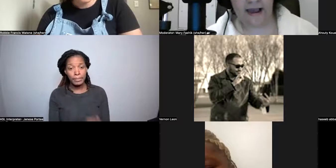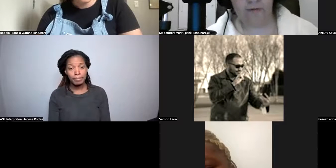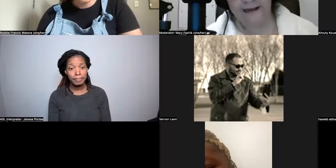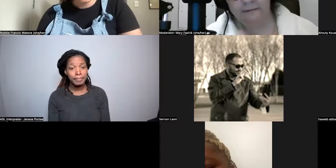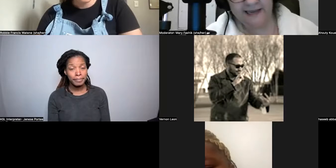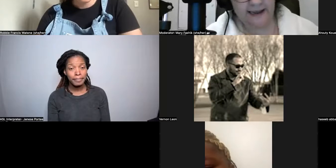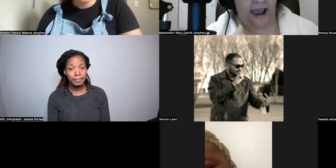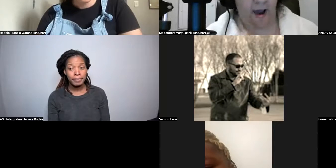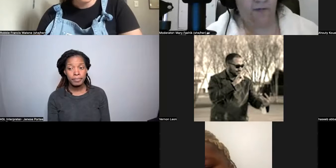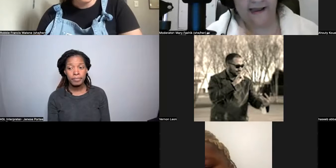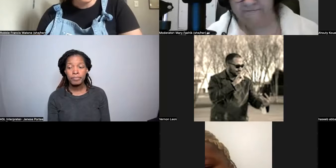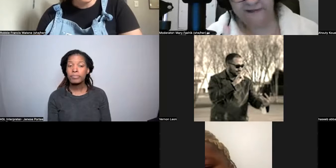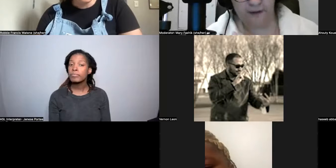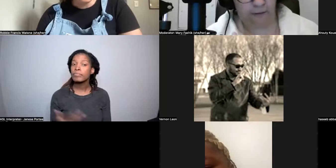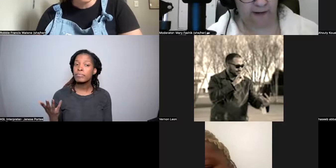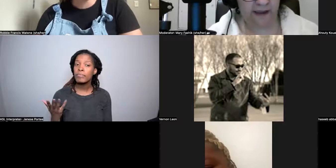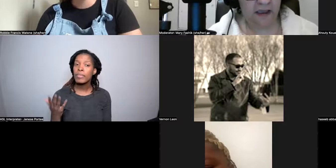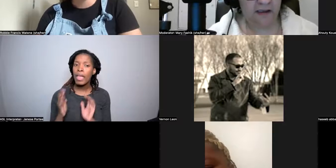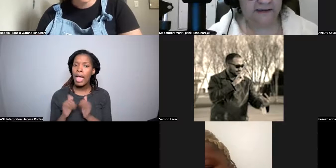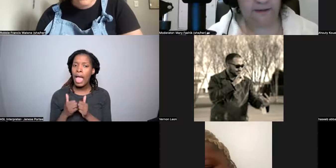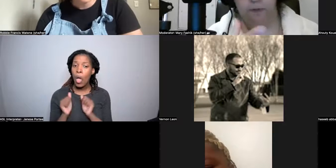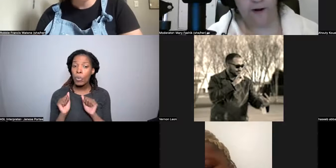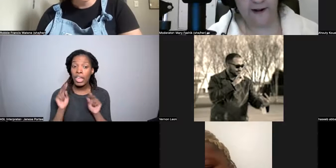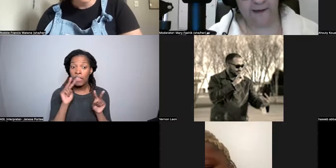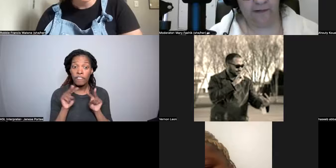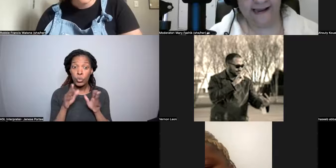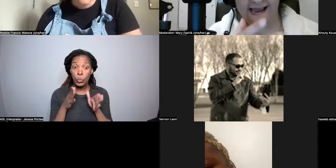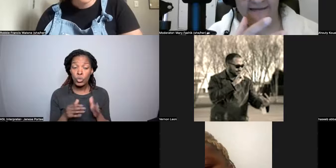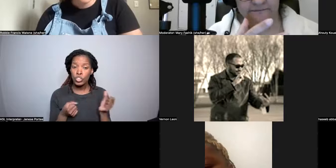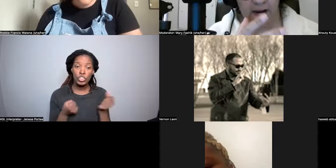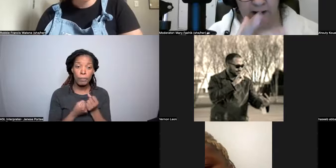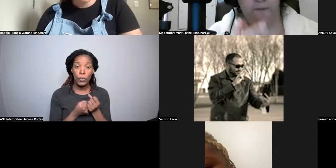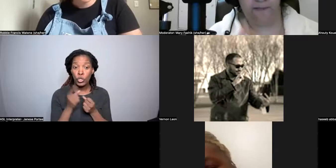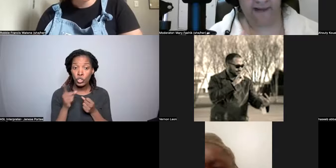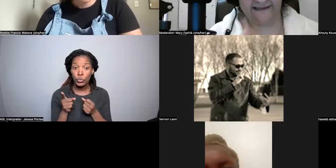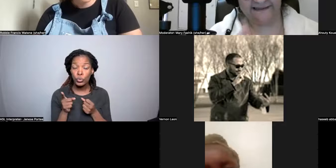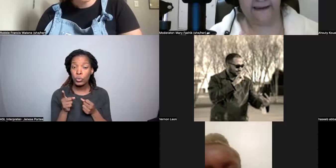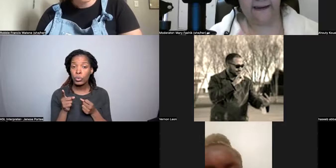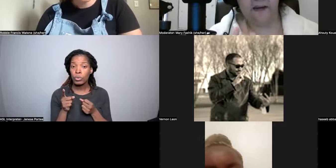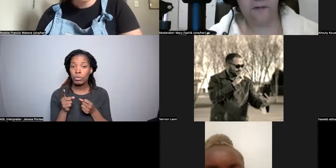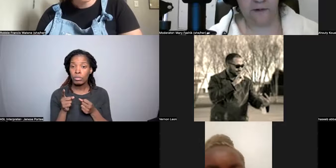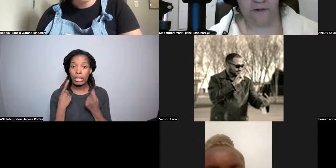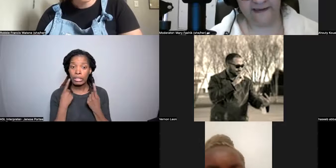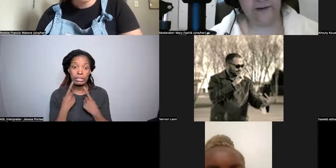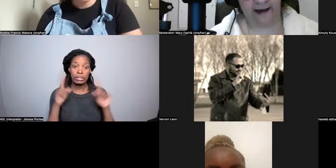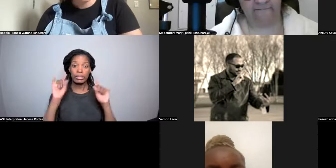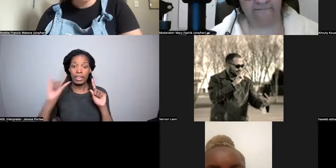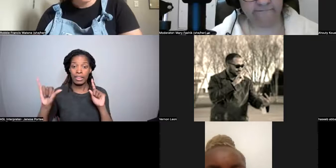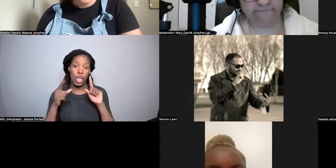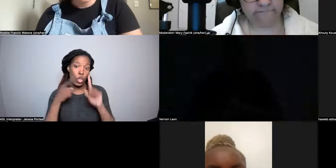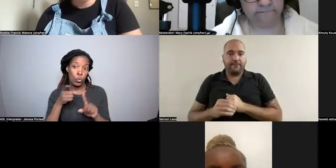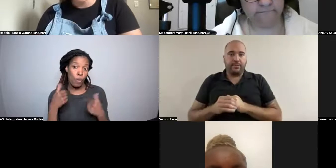And how can viewers support you in accomplishing this goal that you